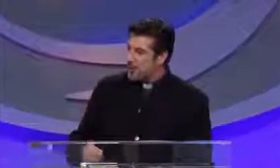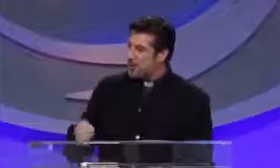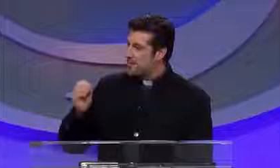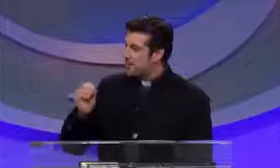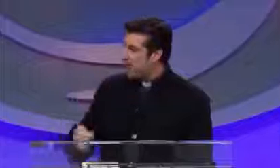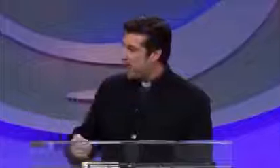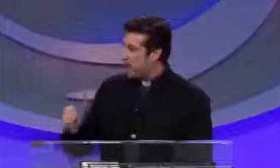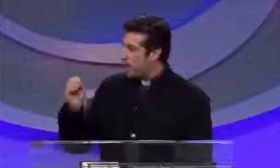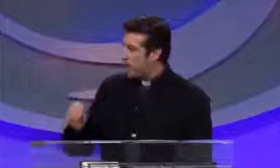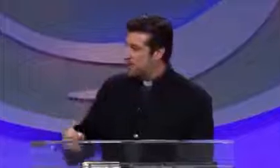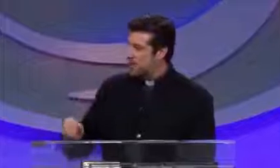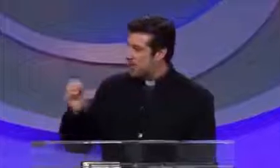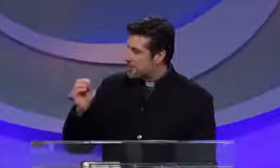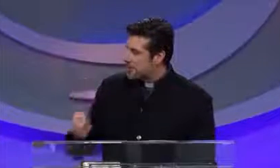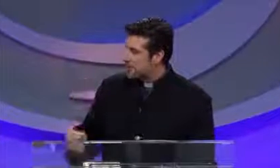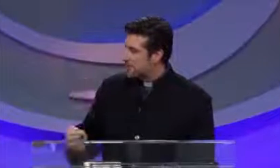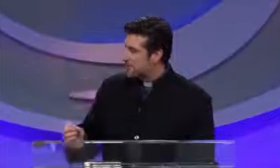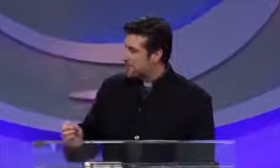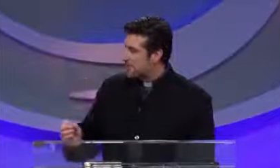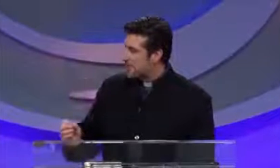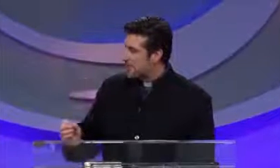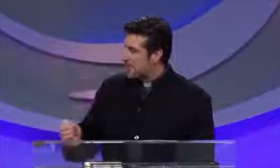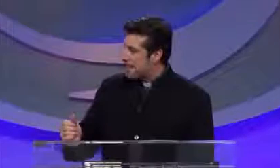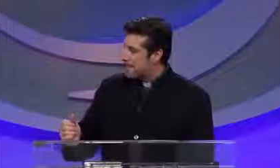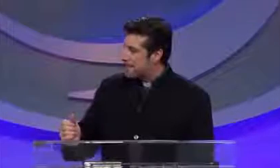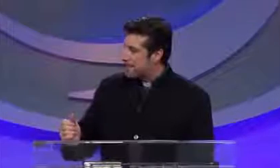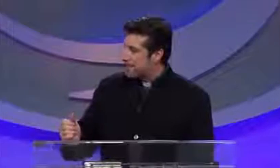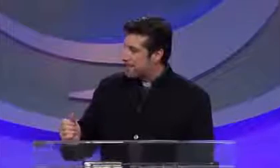so many divine appointments like Joseph.